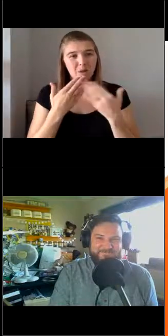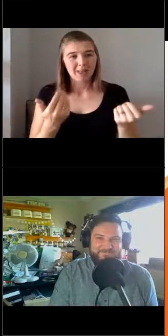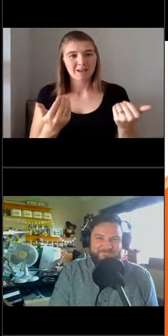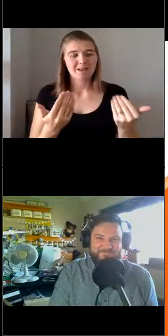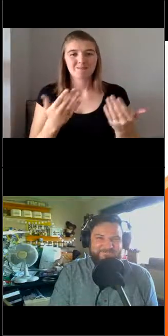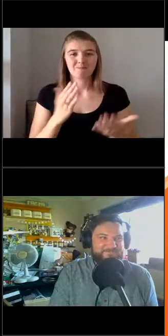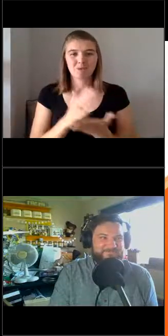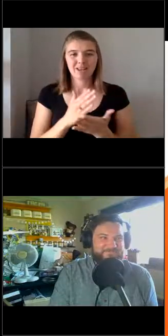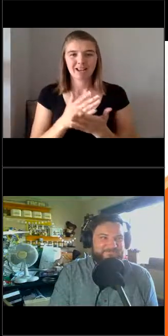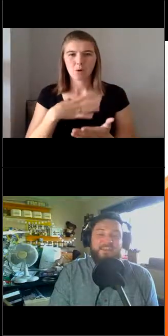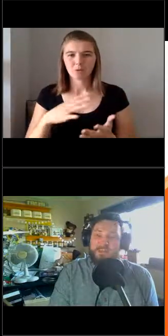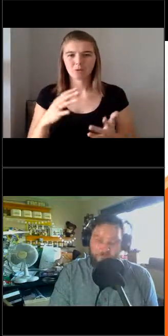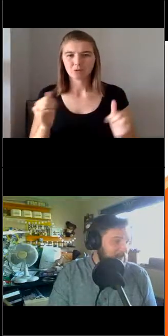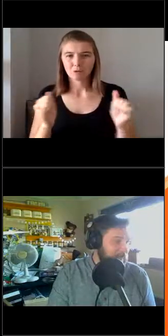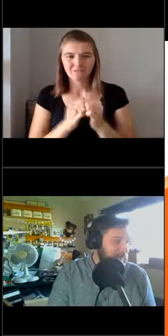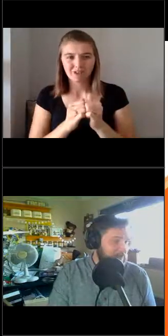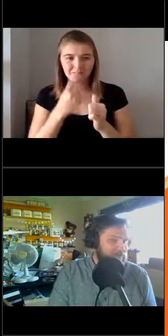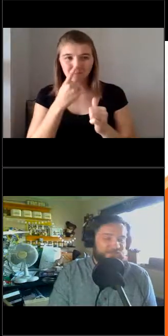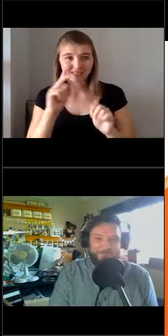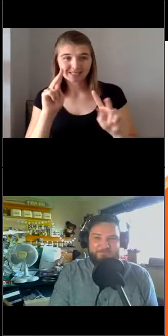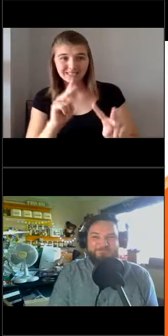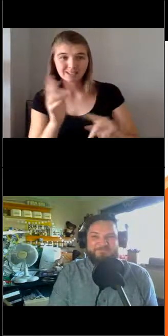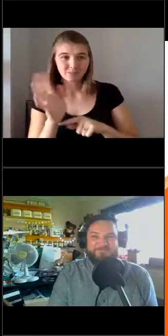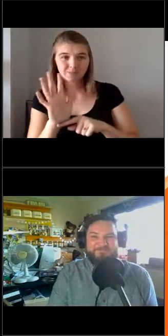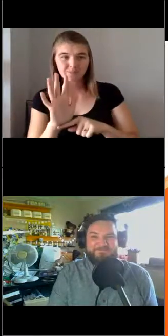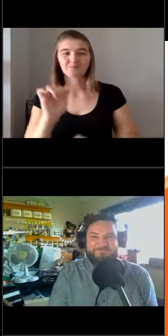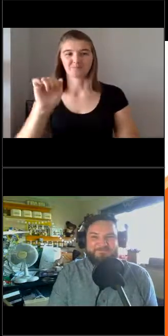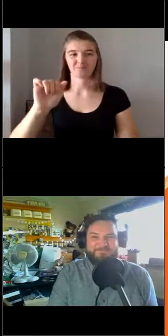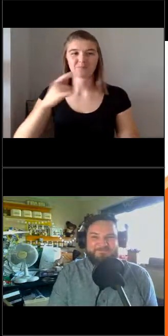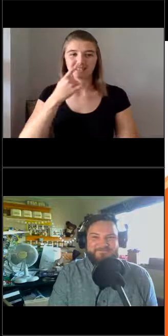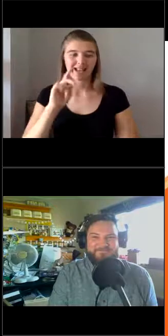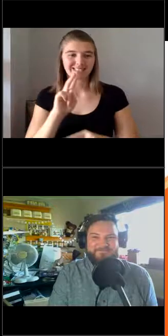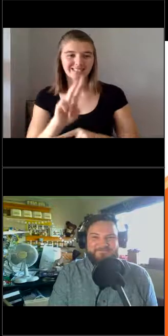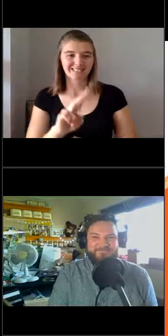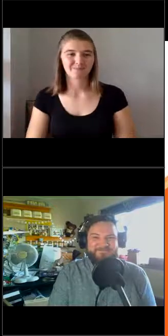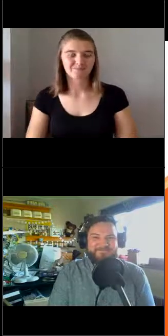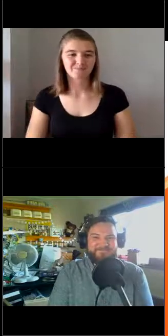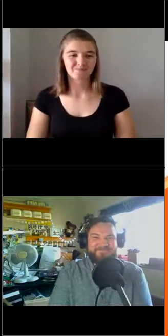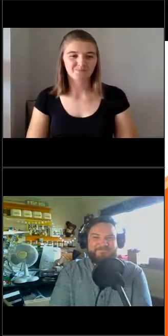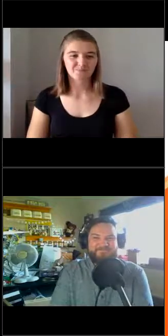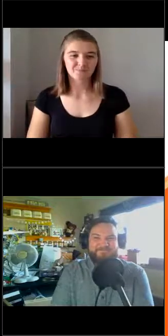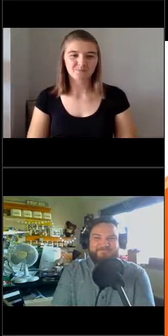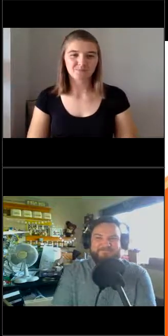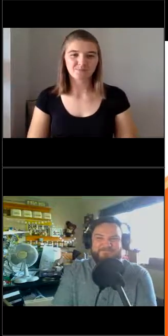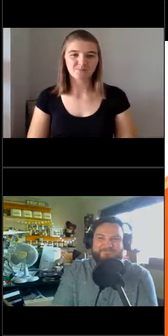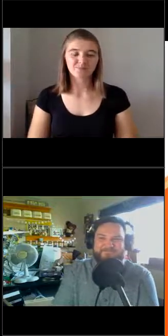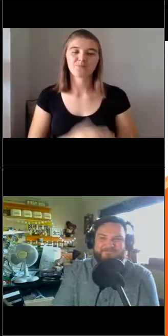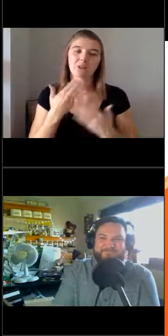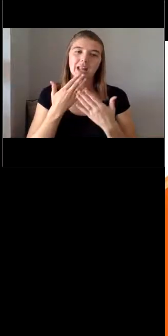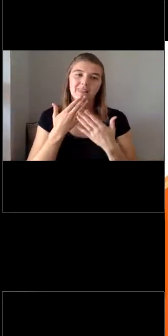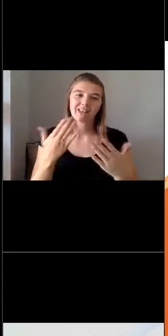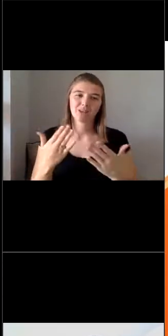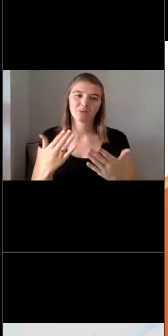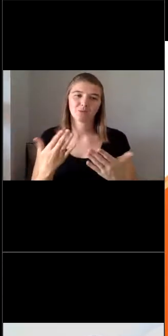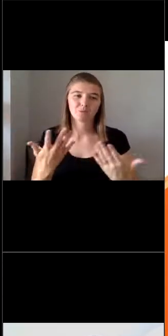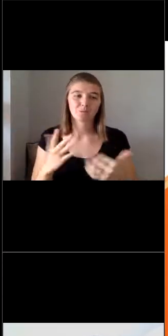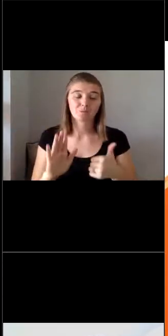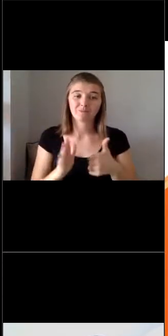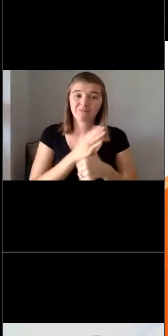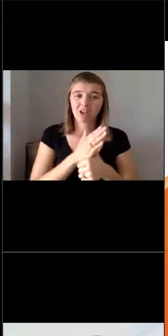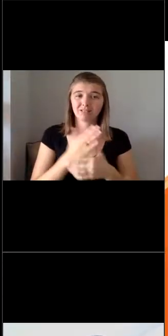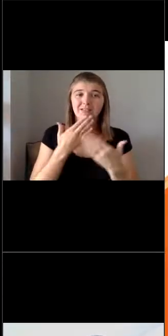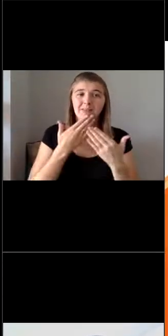confirm that you can see my screen. We can. Looks good to me. Fantastic. Thank you. So first and foremost, thank you very much for